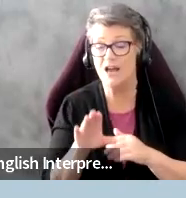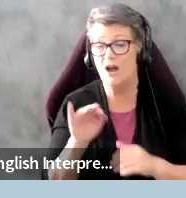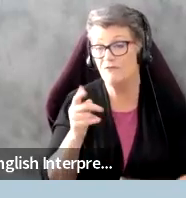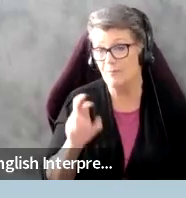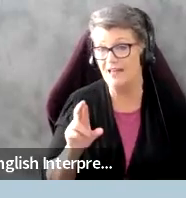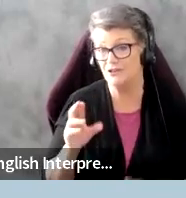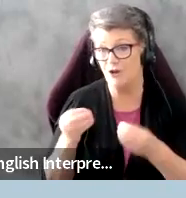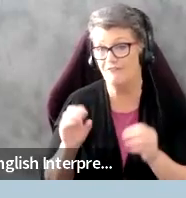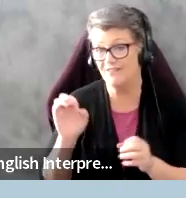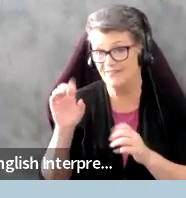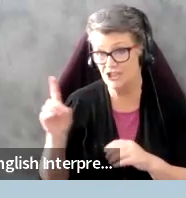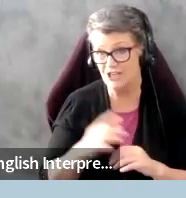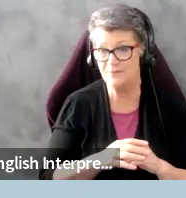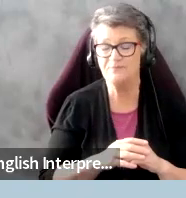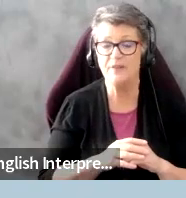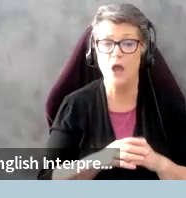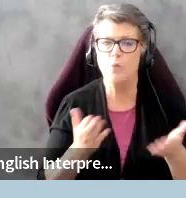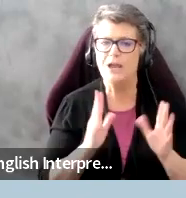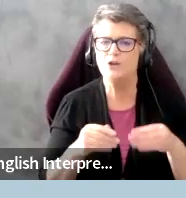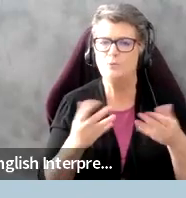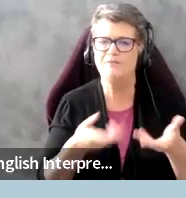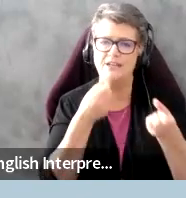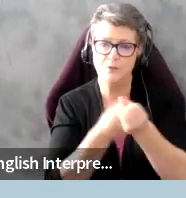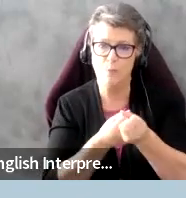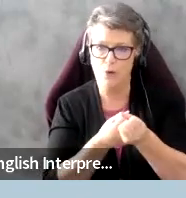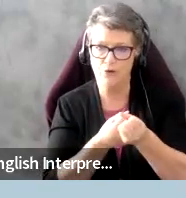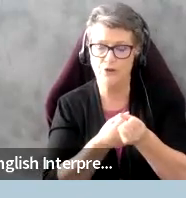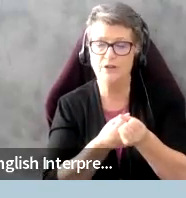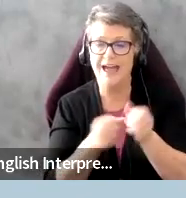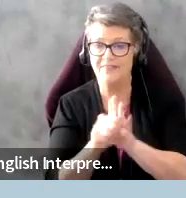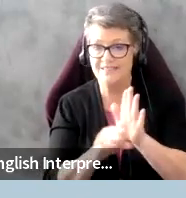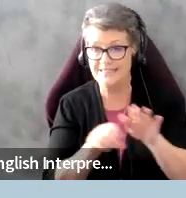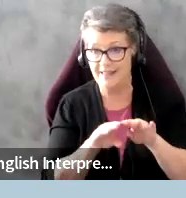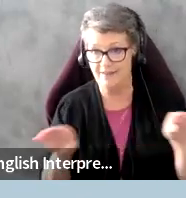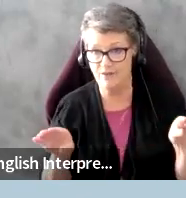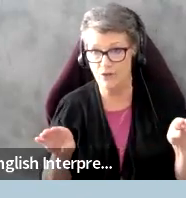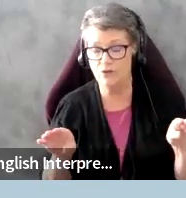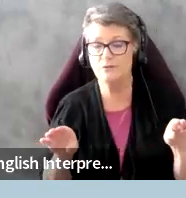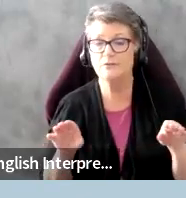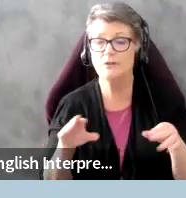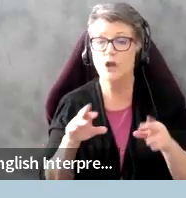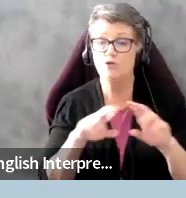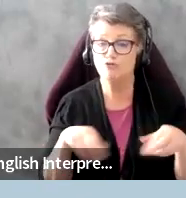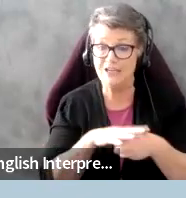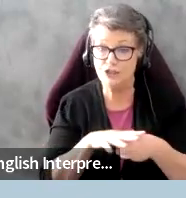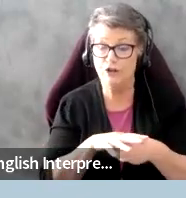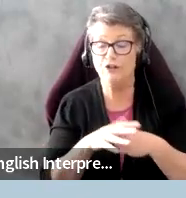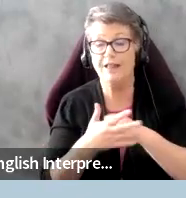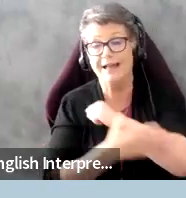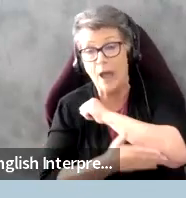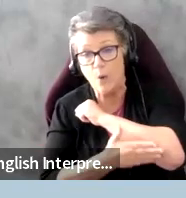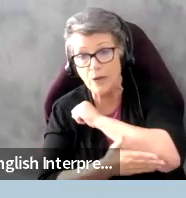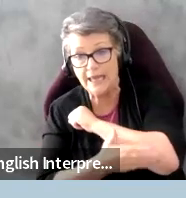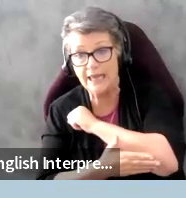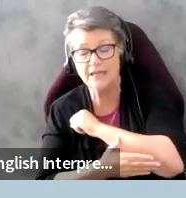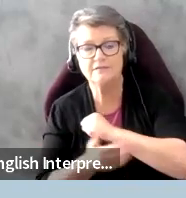Office of Education. And we're here to provide support at the state level, regional level, county level,